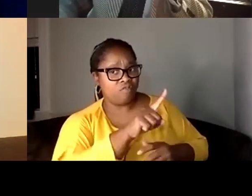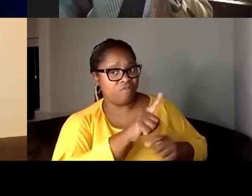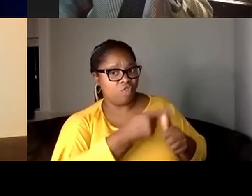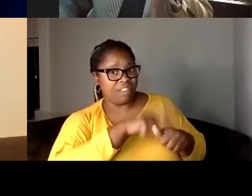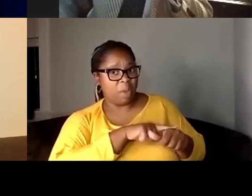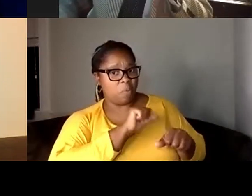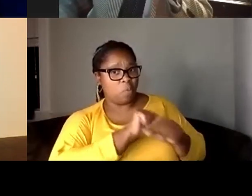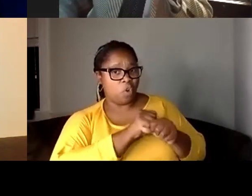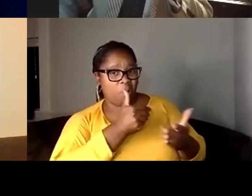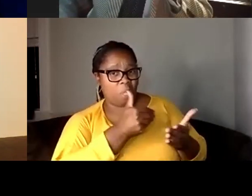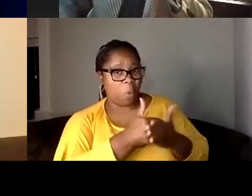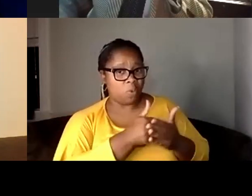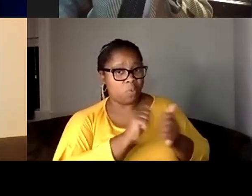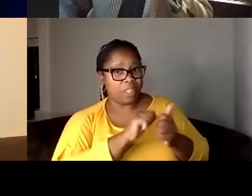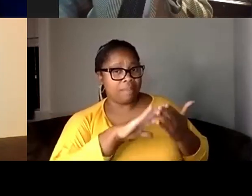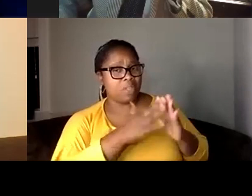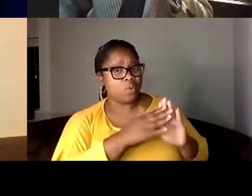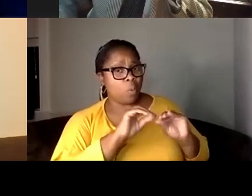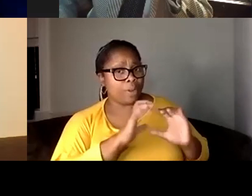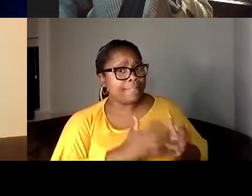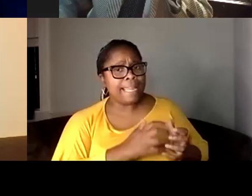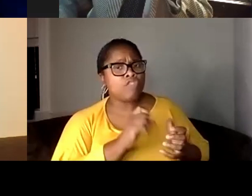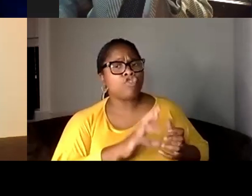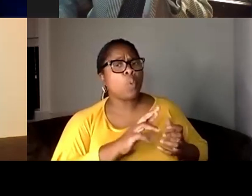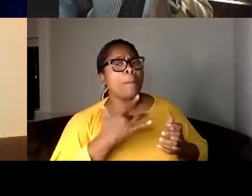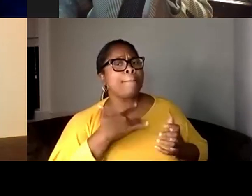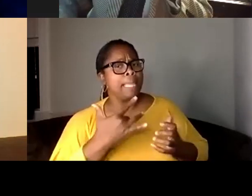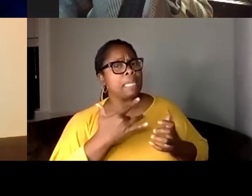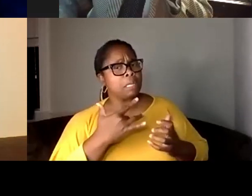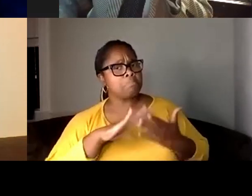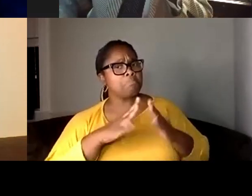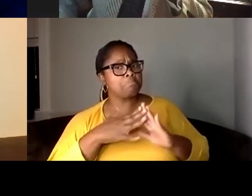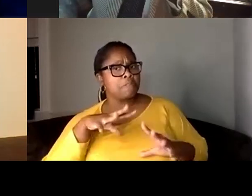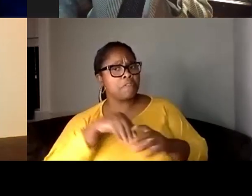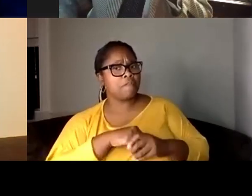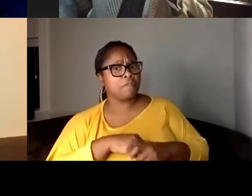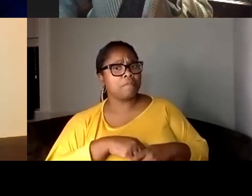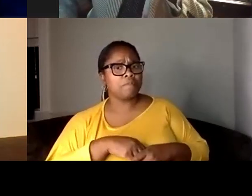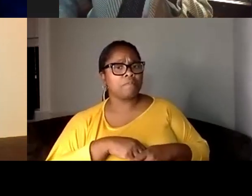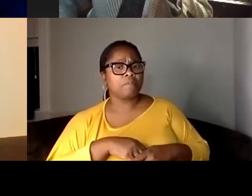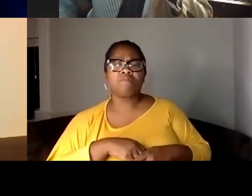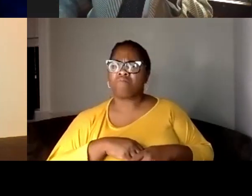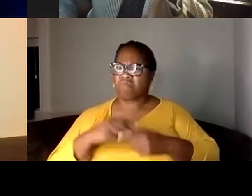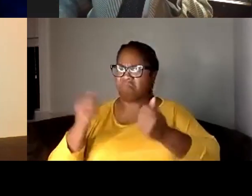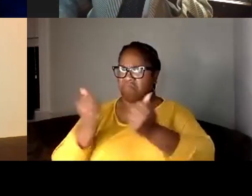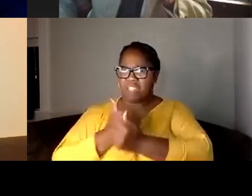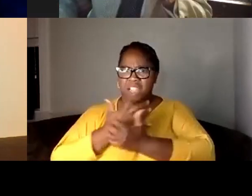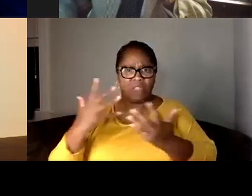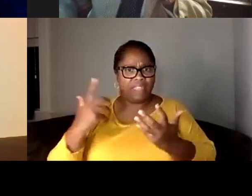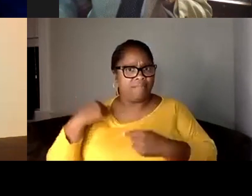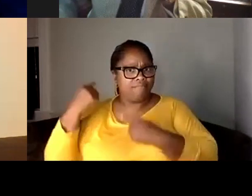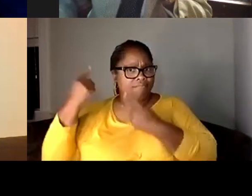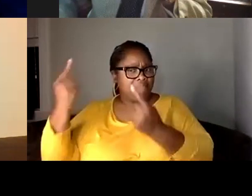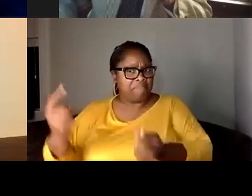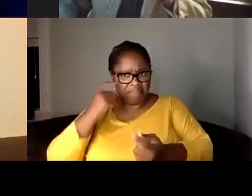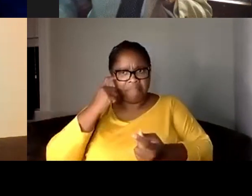with community organizations, or do you do this generally? I do it just about on everything I've ever done as